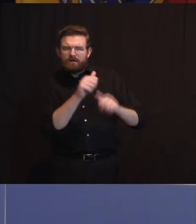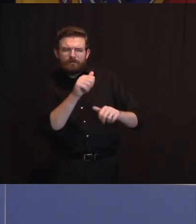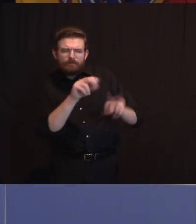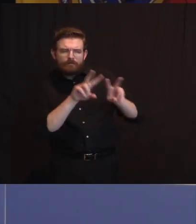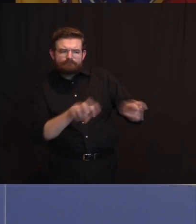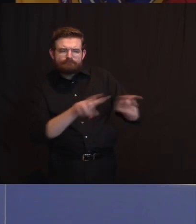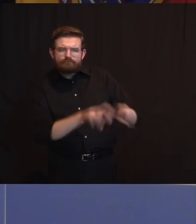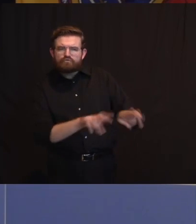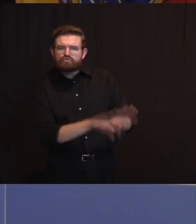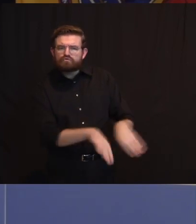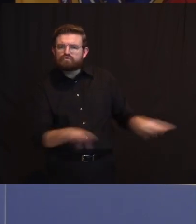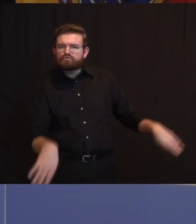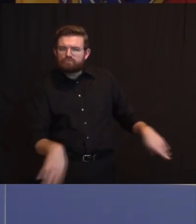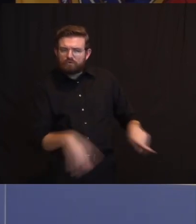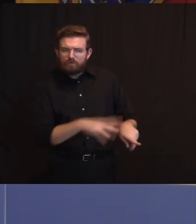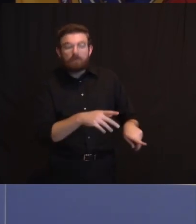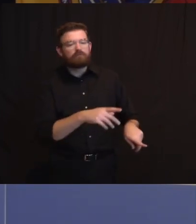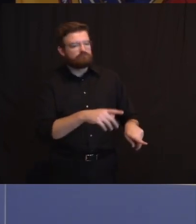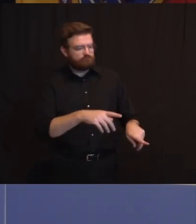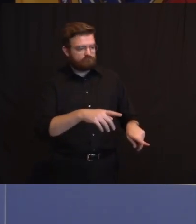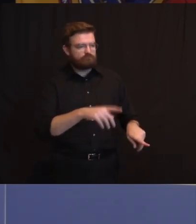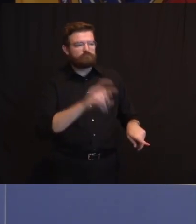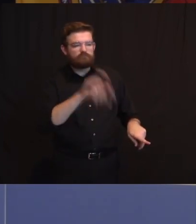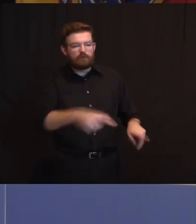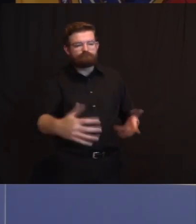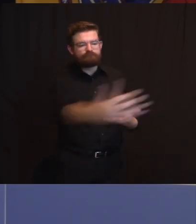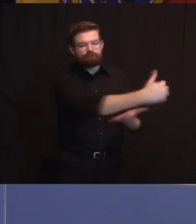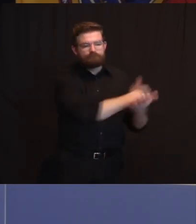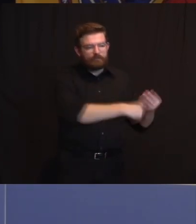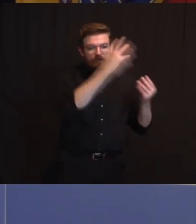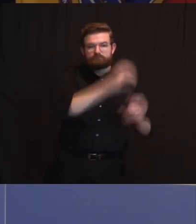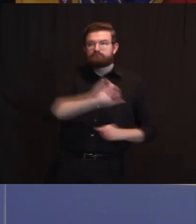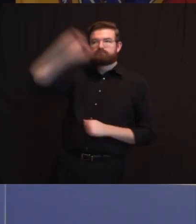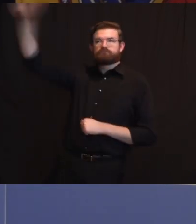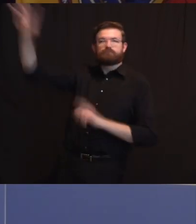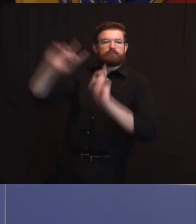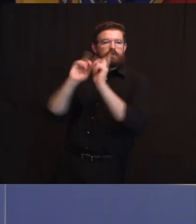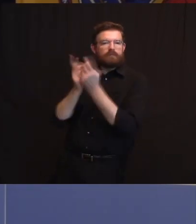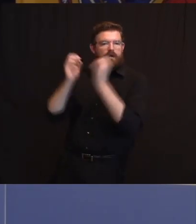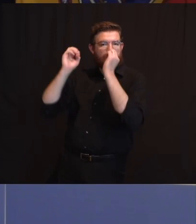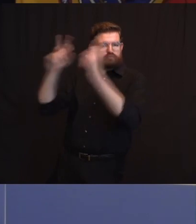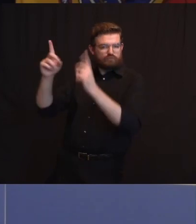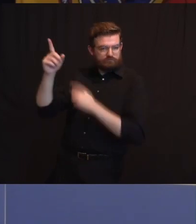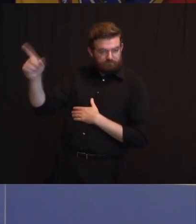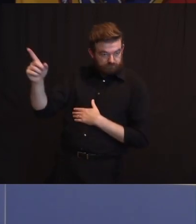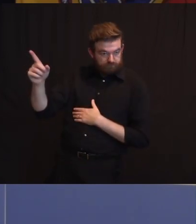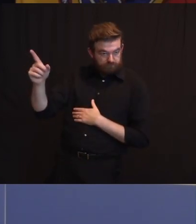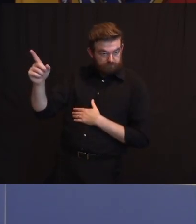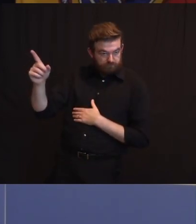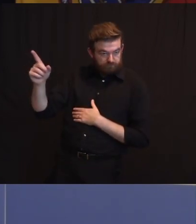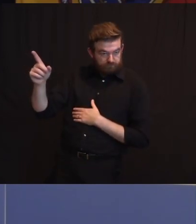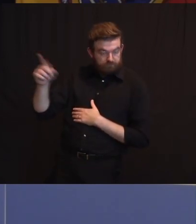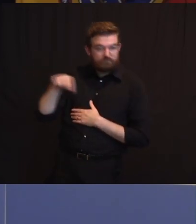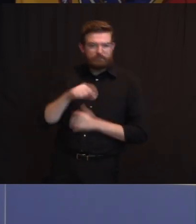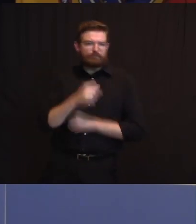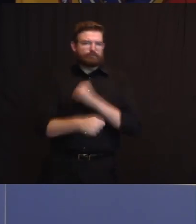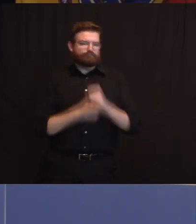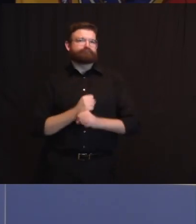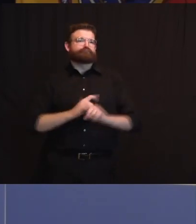school year will be unlike any that educators, families, or students have experienced before. We also understand that it will